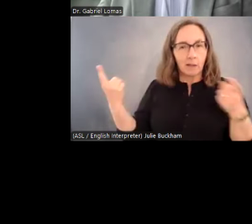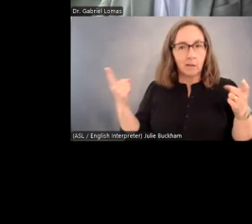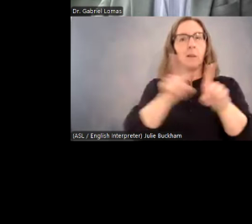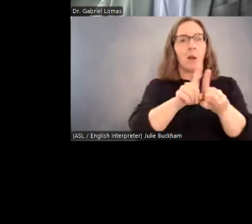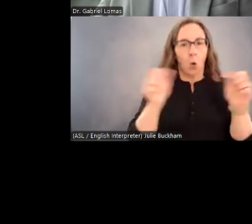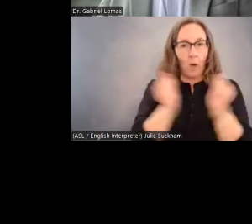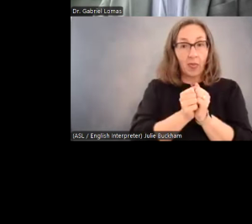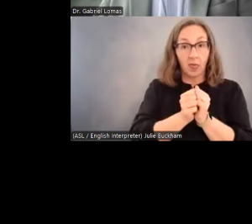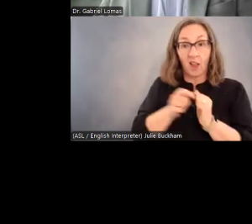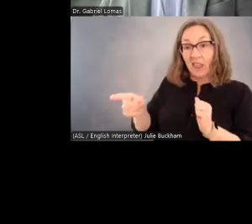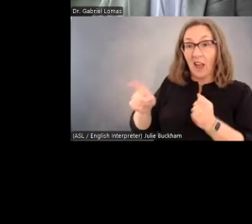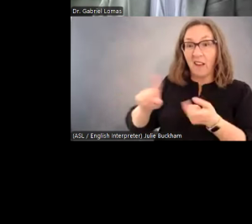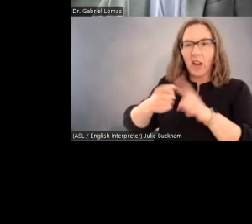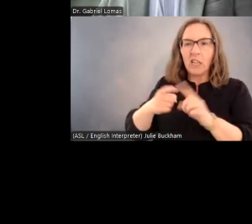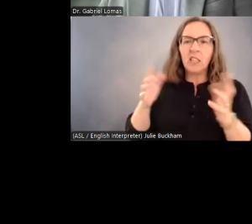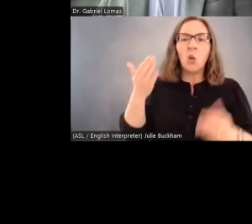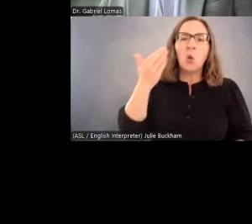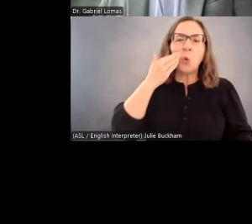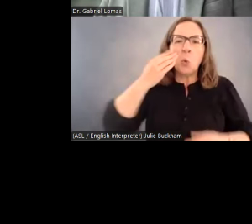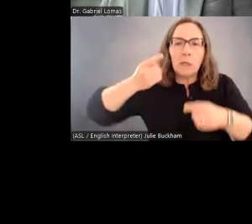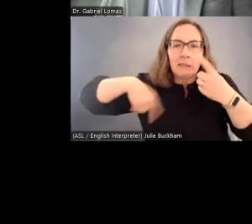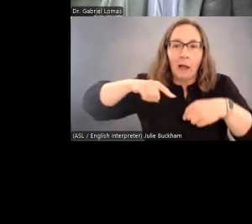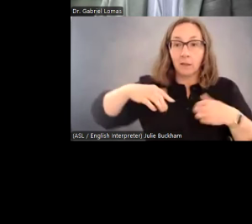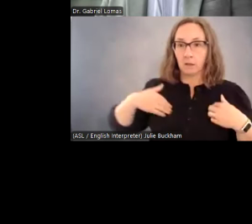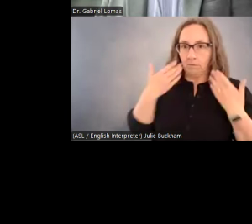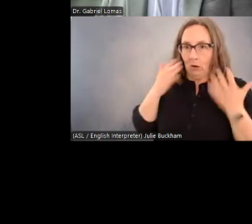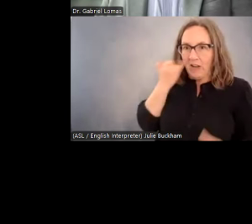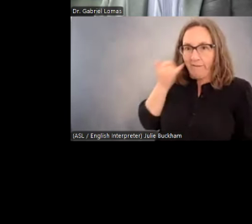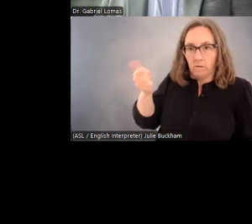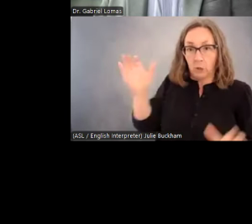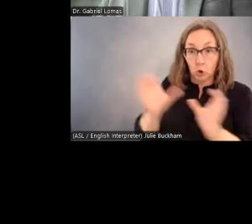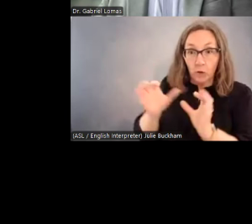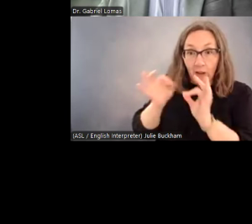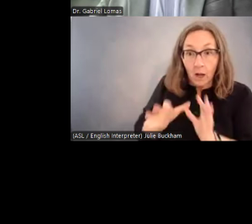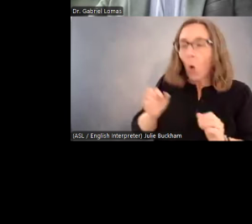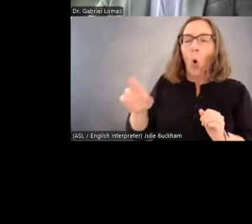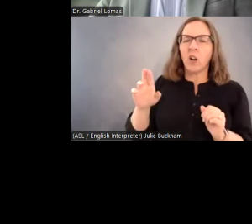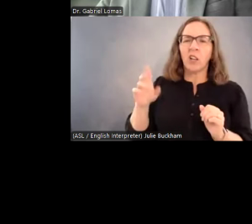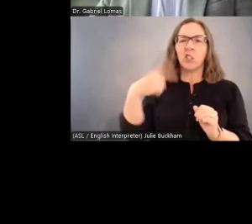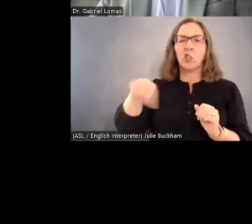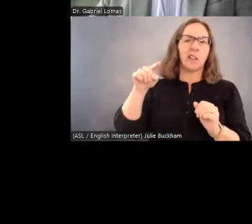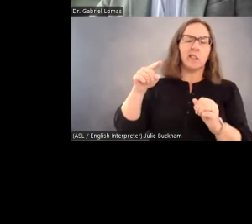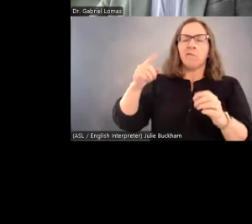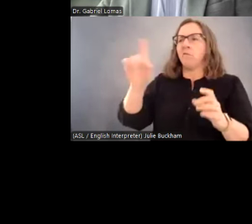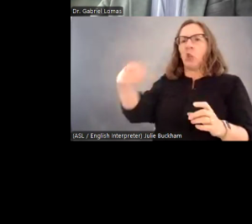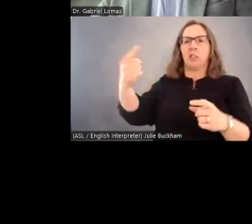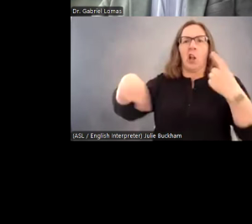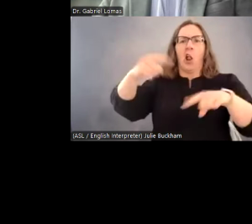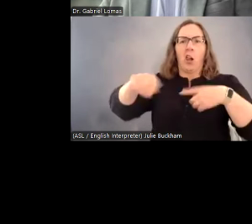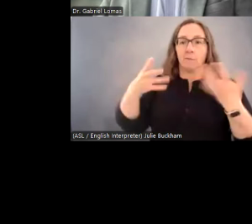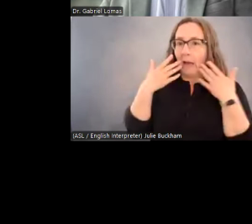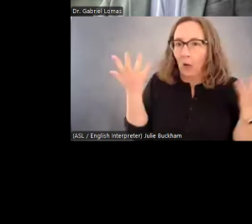was a certified sign language interpreter or just someone who happened to have conversational skill. Throughout the